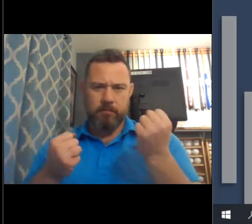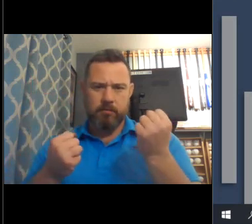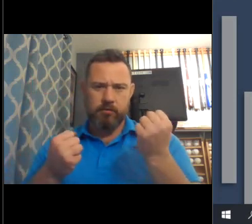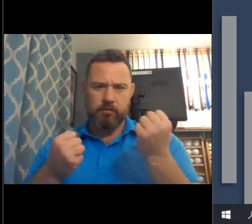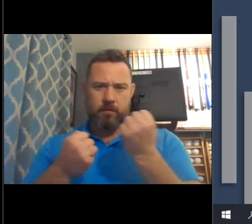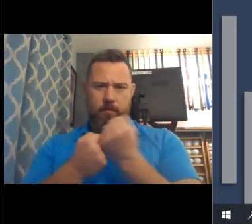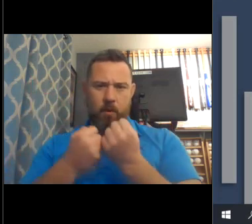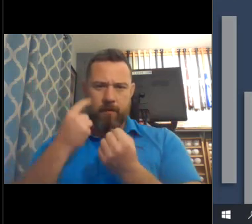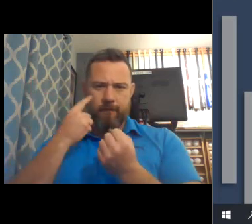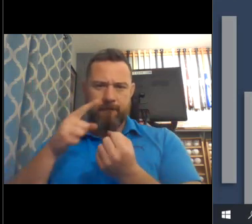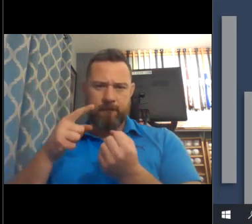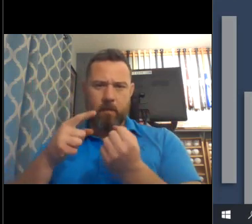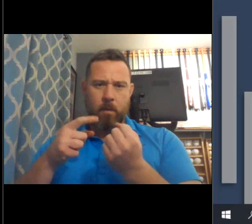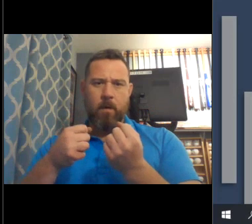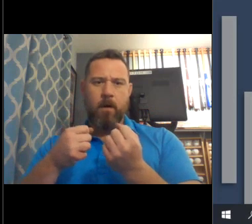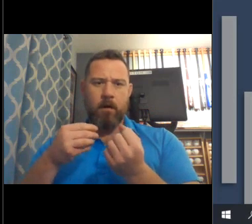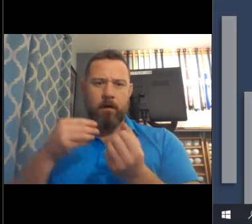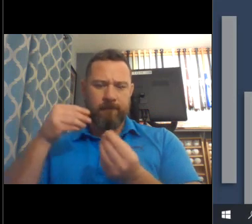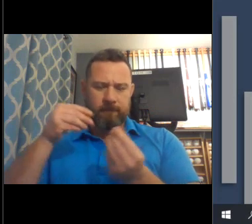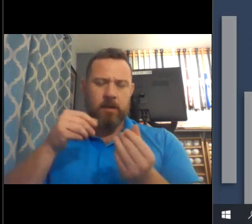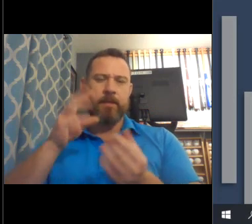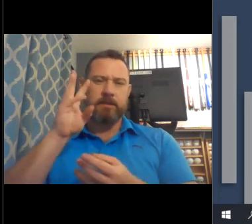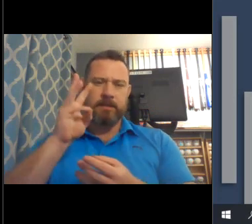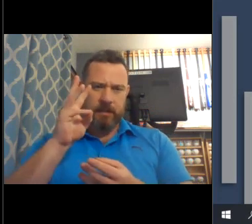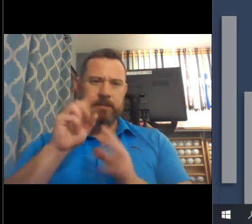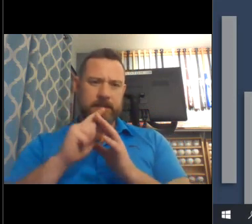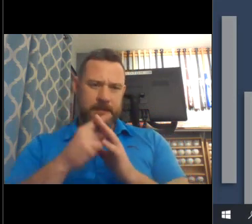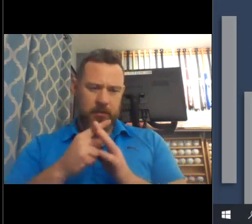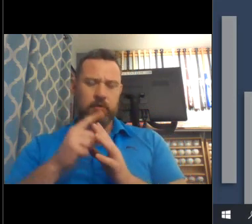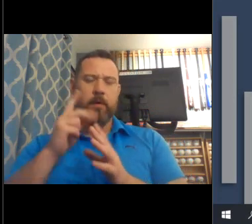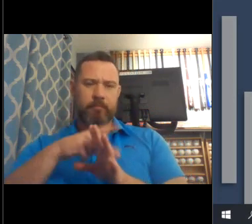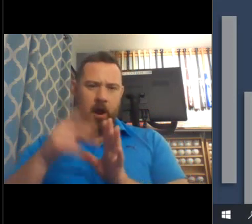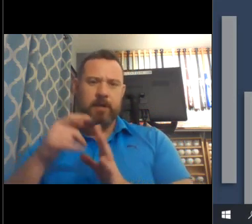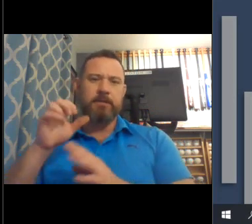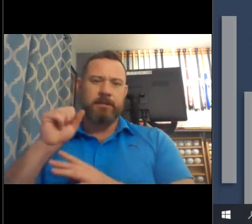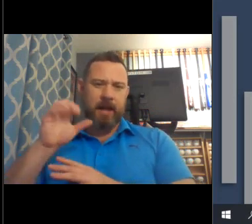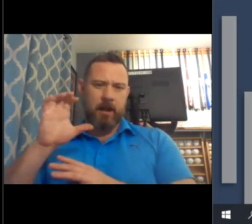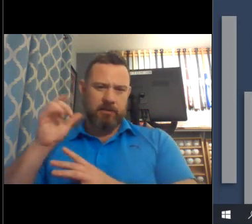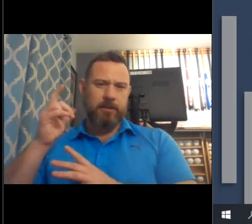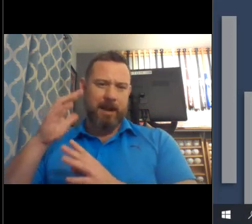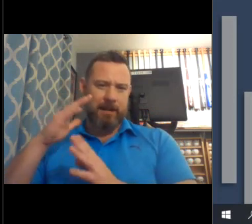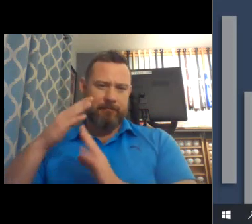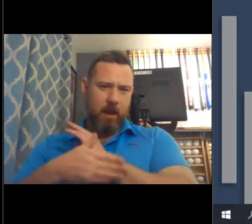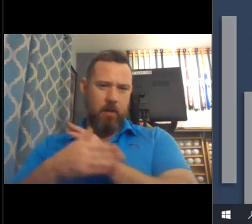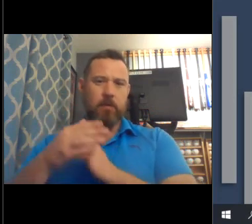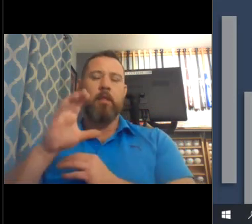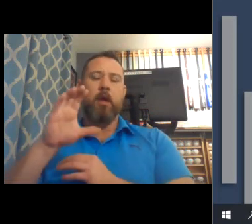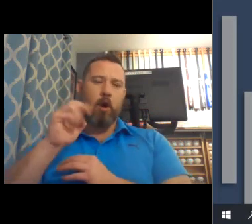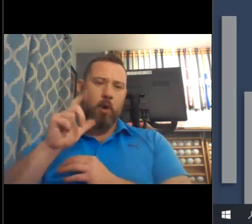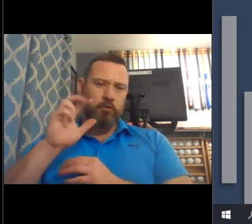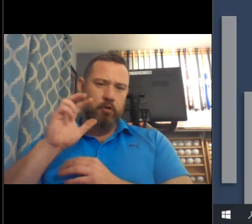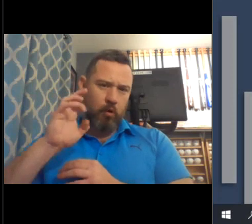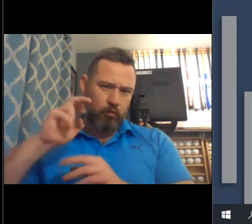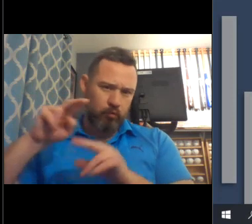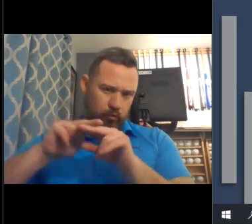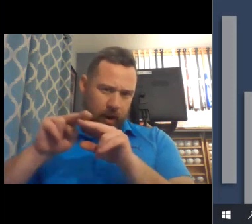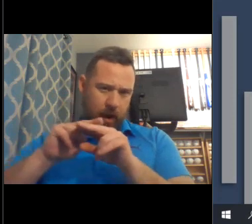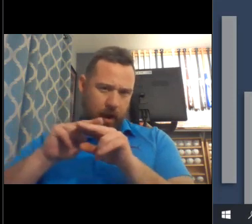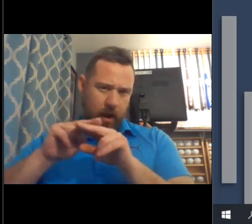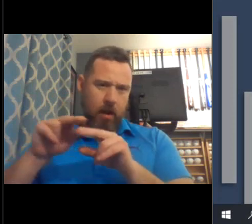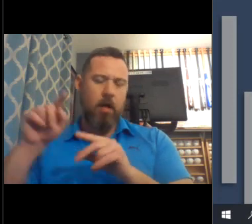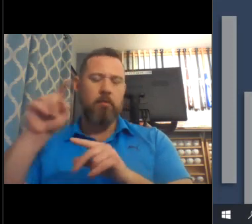for funding the 6 essential projects here in Santa Cruz County. Projects such as the Coastal Rail Trail will not only